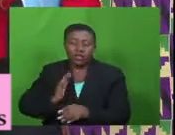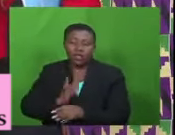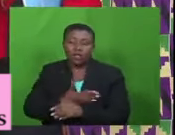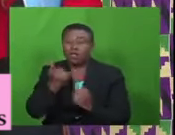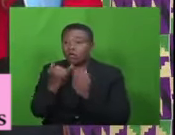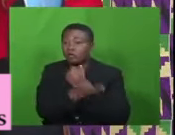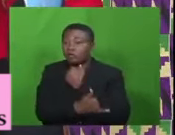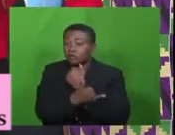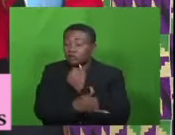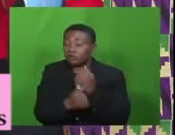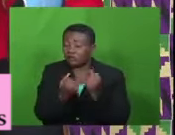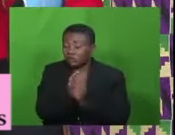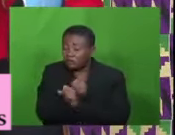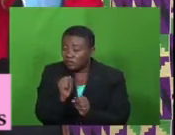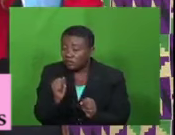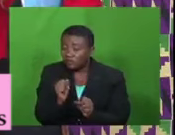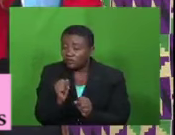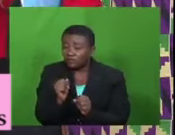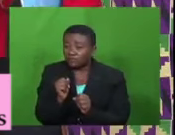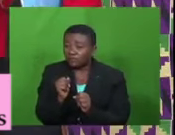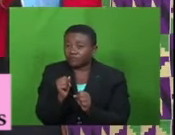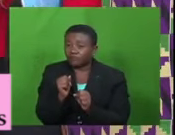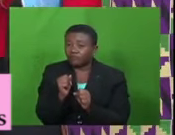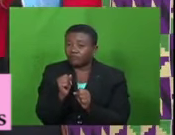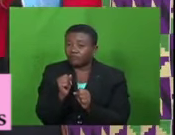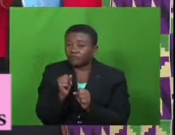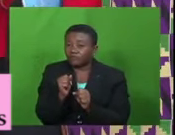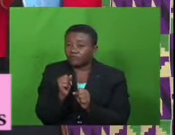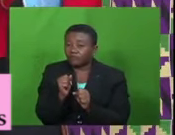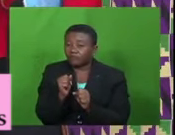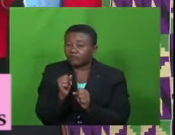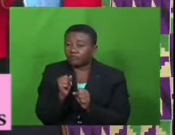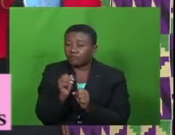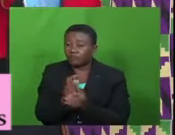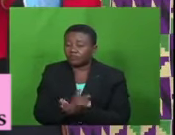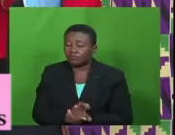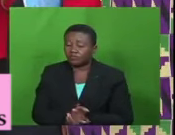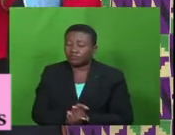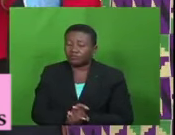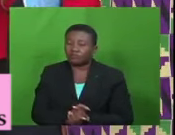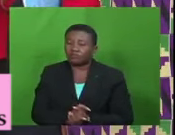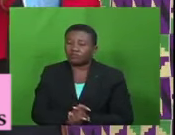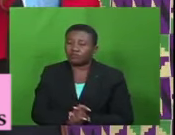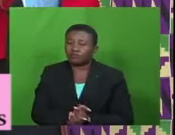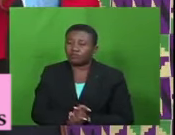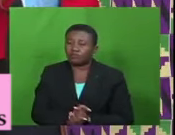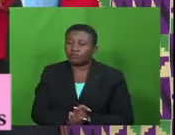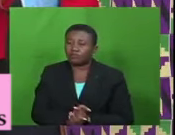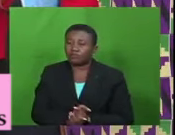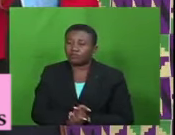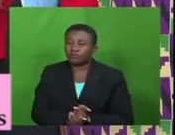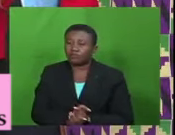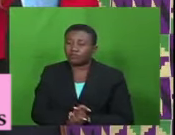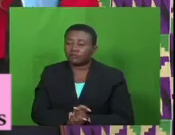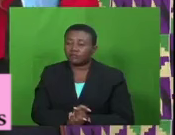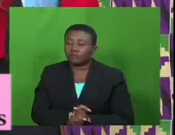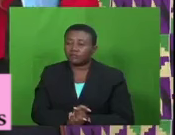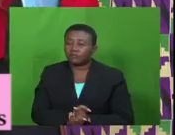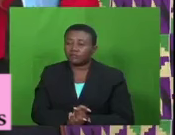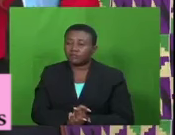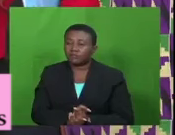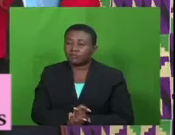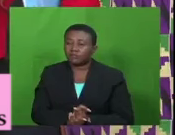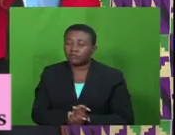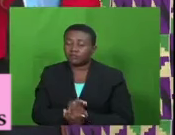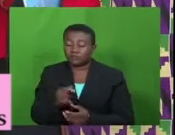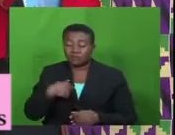the prime motive for the Accra Initiative, which is already yielding results. Mr. Speaker, I'm